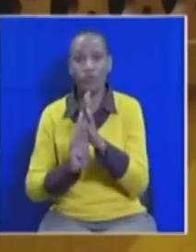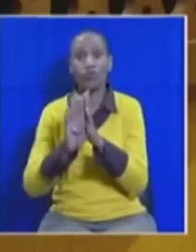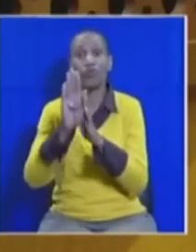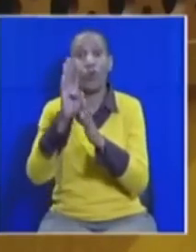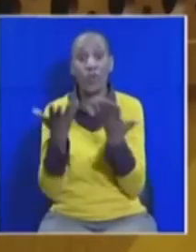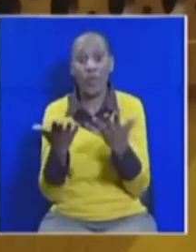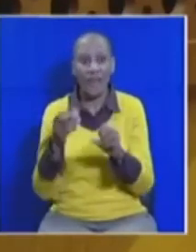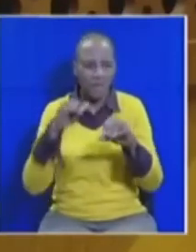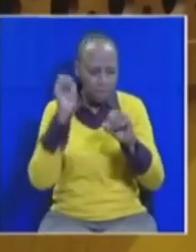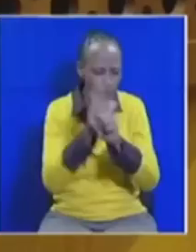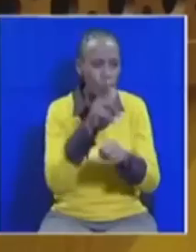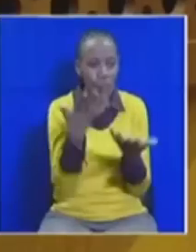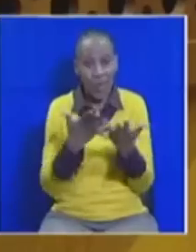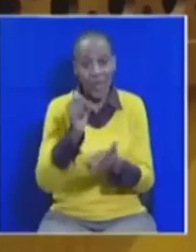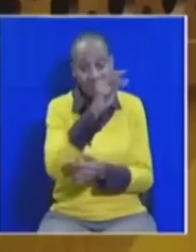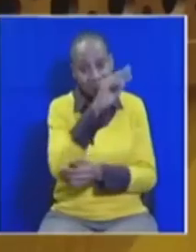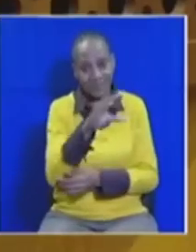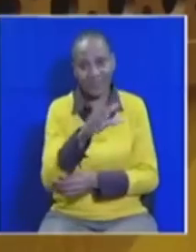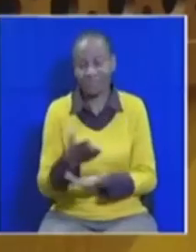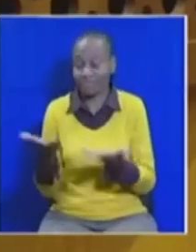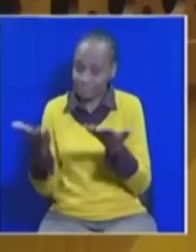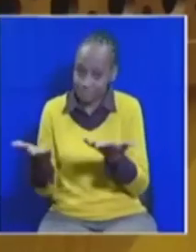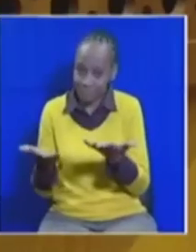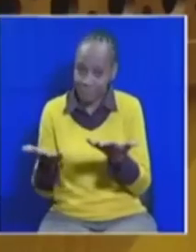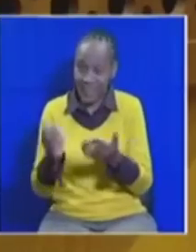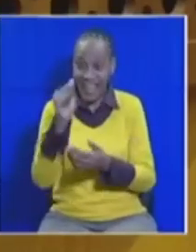the ANC's vital signs are not looking good.